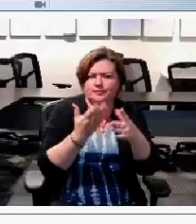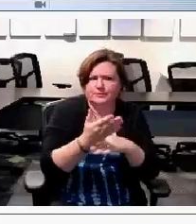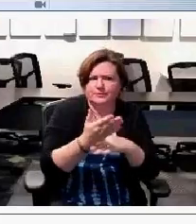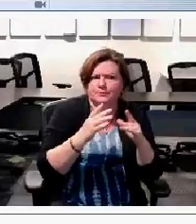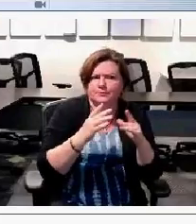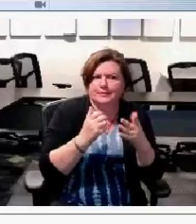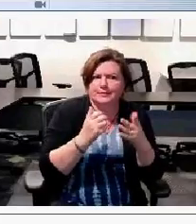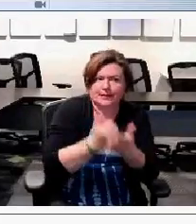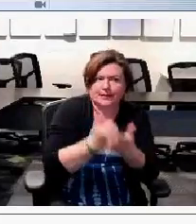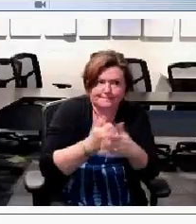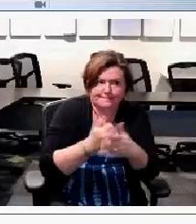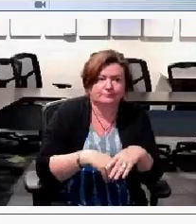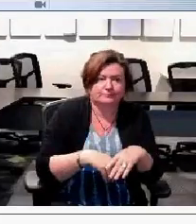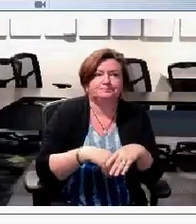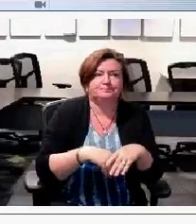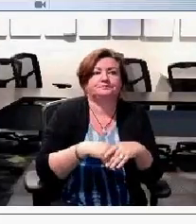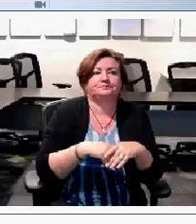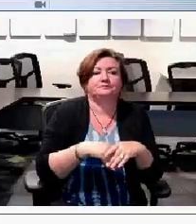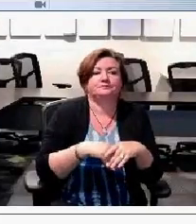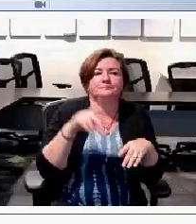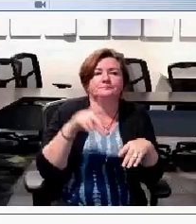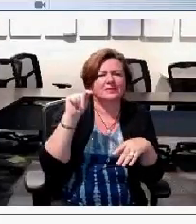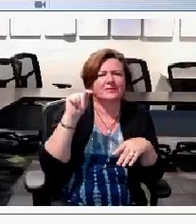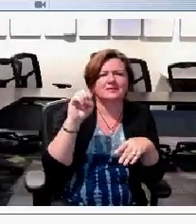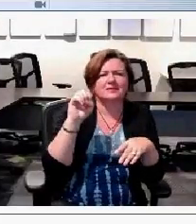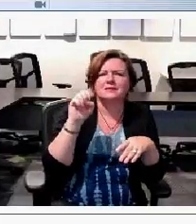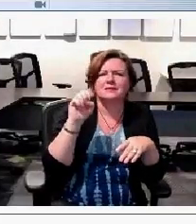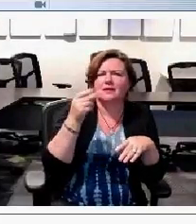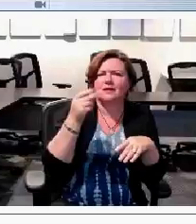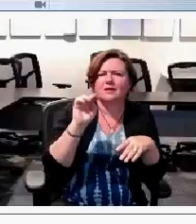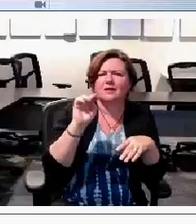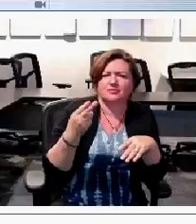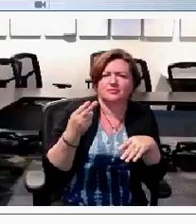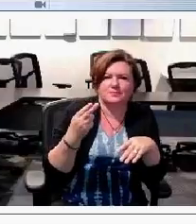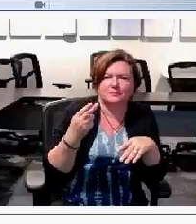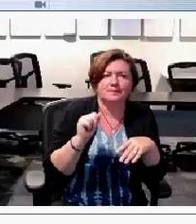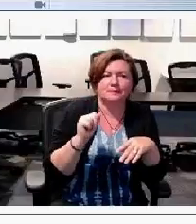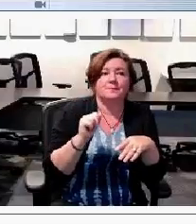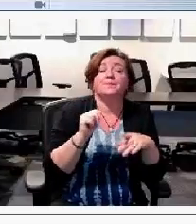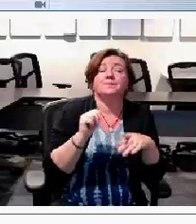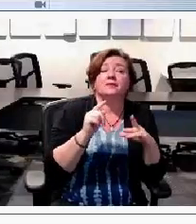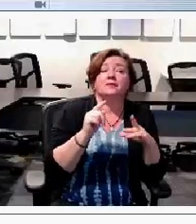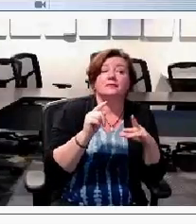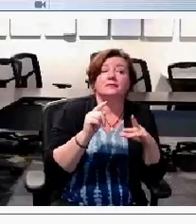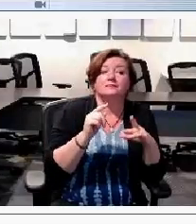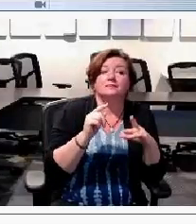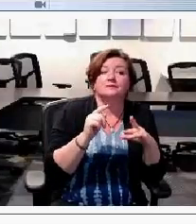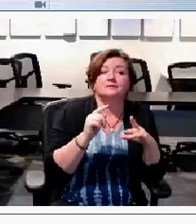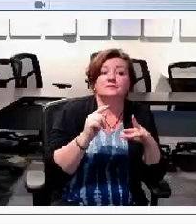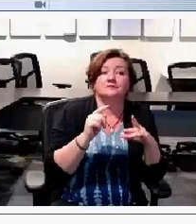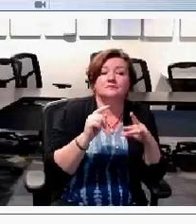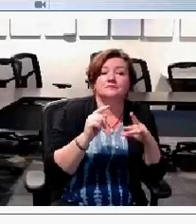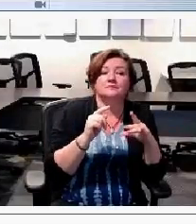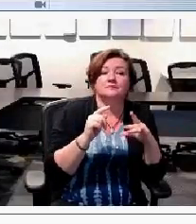what we've started doing, rather than, I think, you know, what we used to do long ago is set